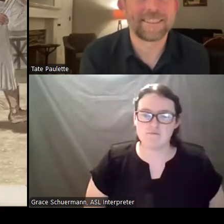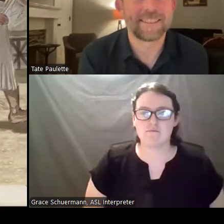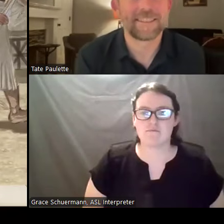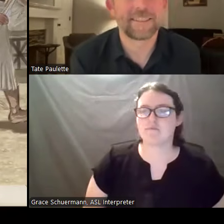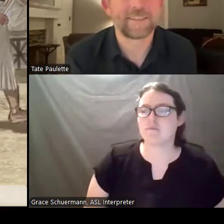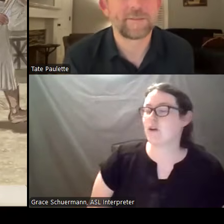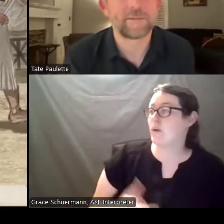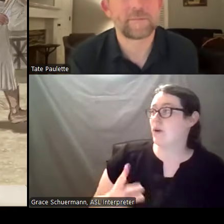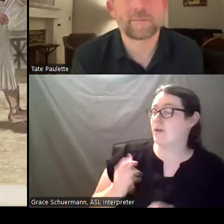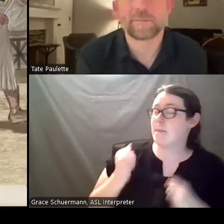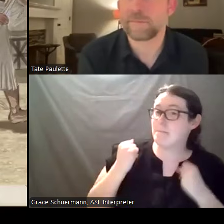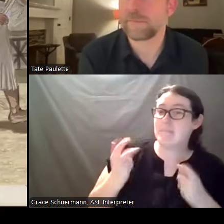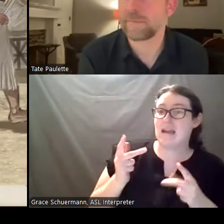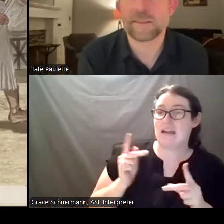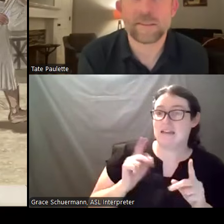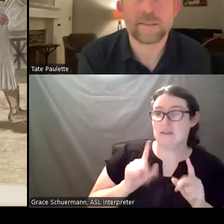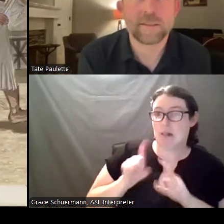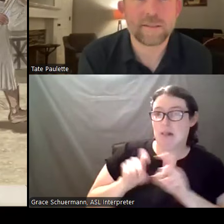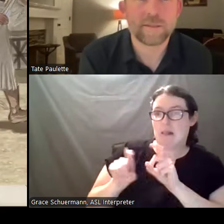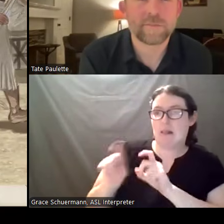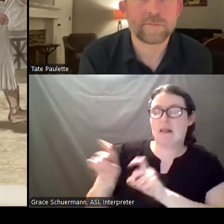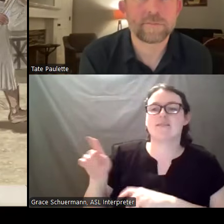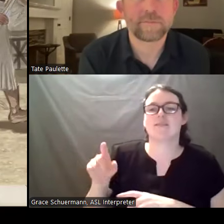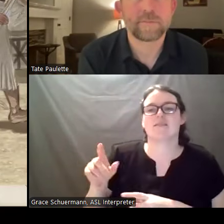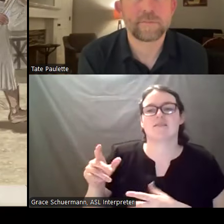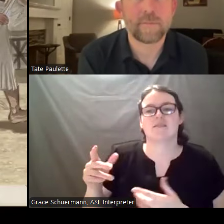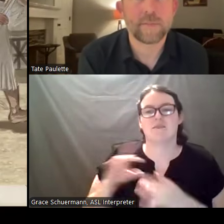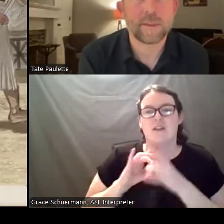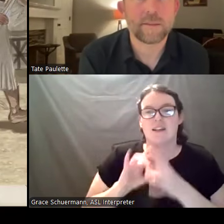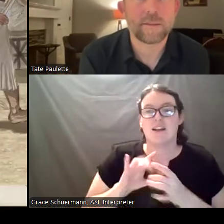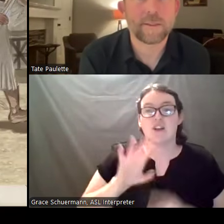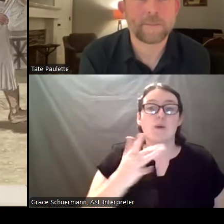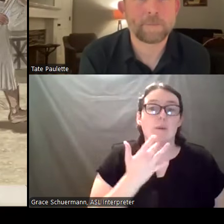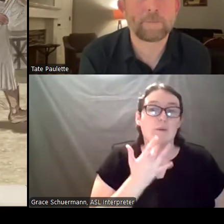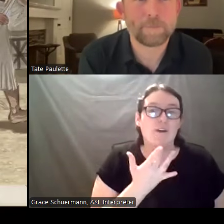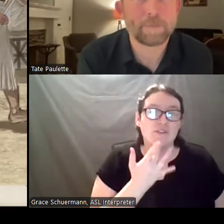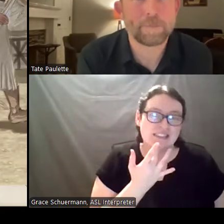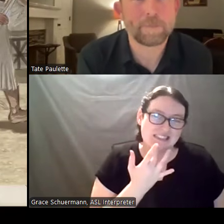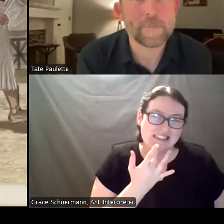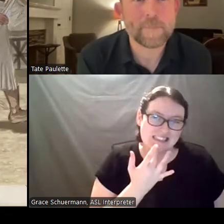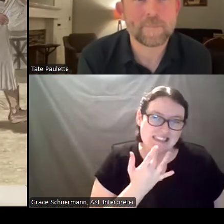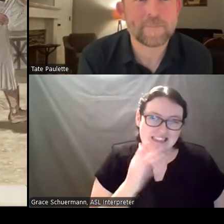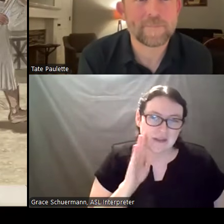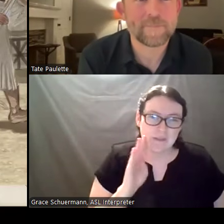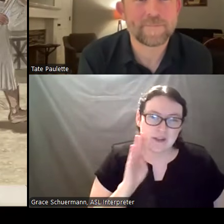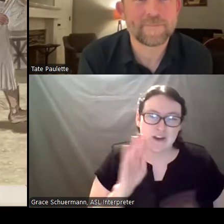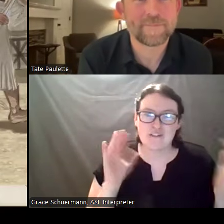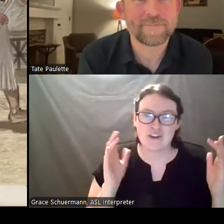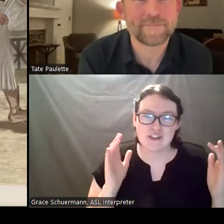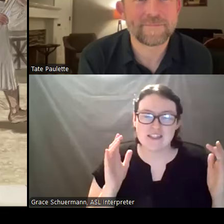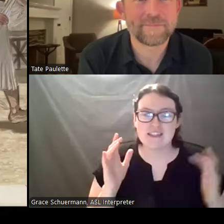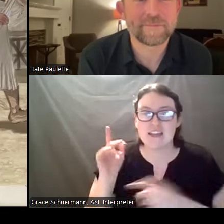So we have had a number of different questions in the Q&A about your preferences in the beer versus the